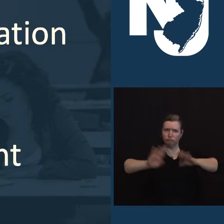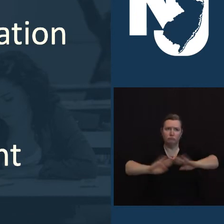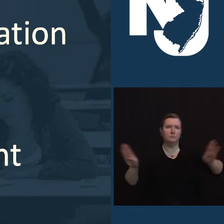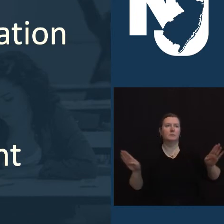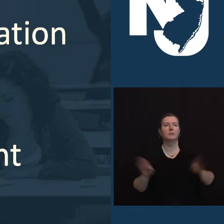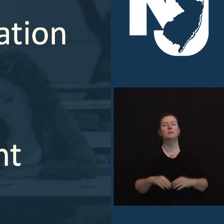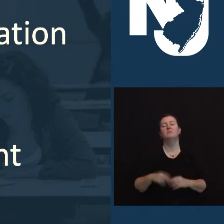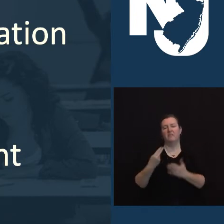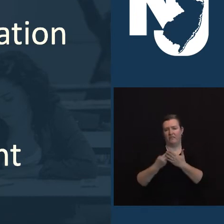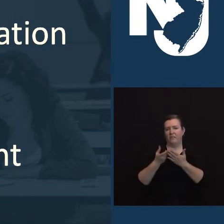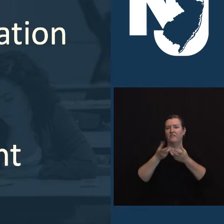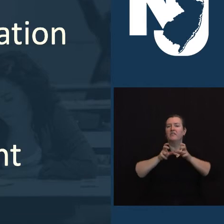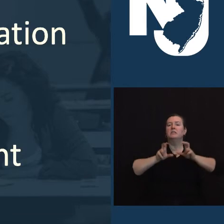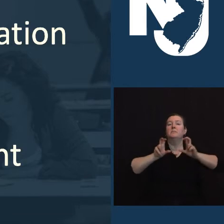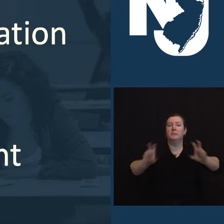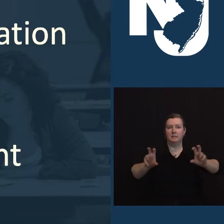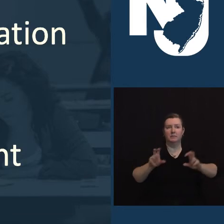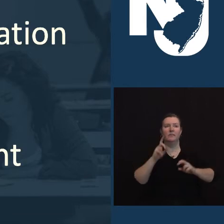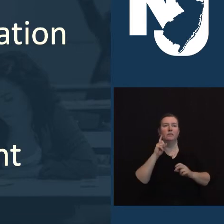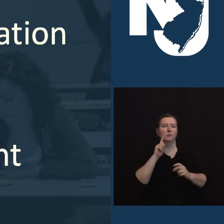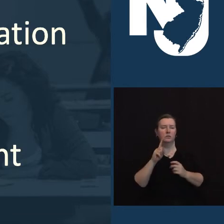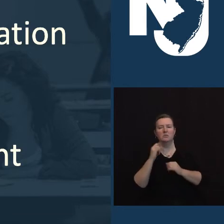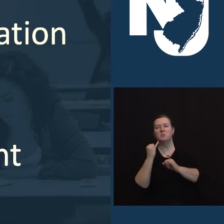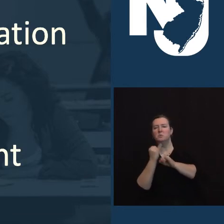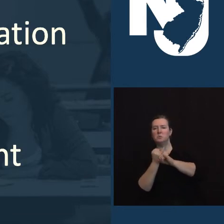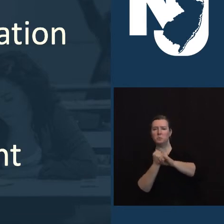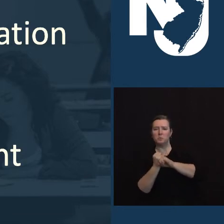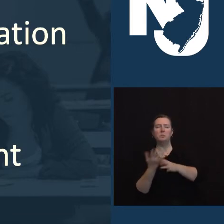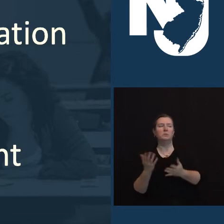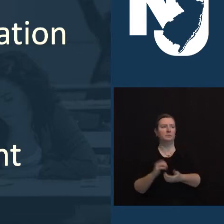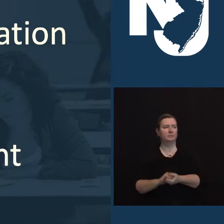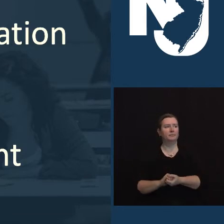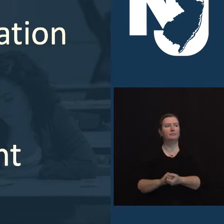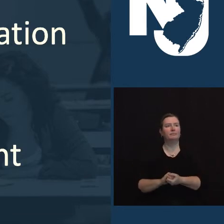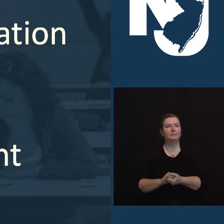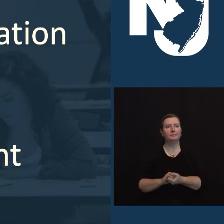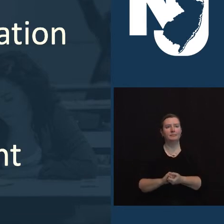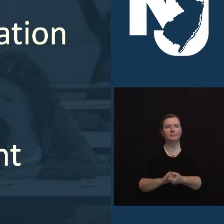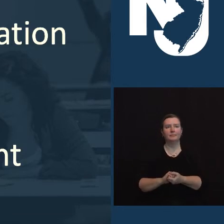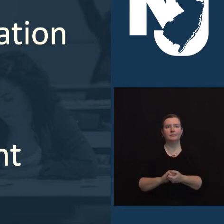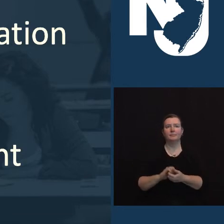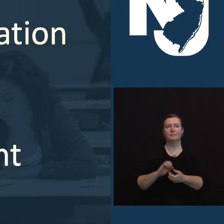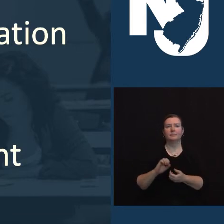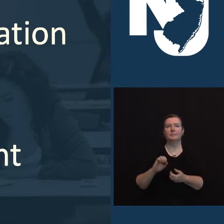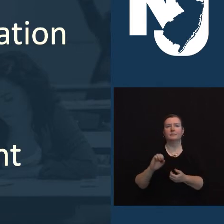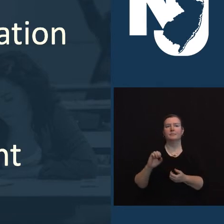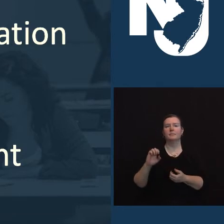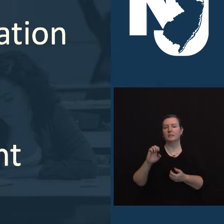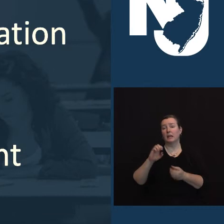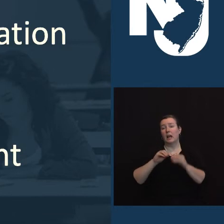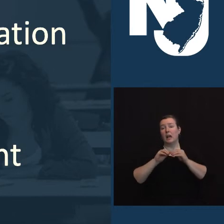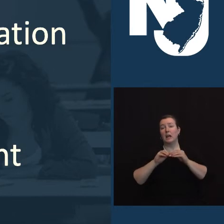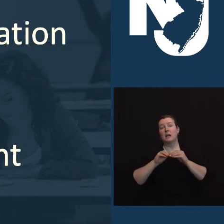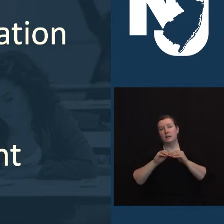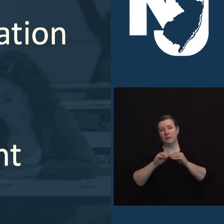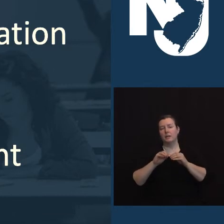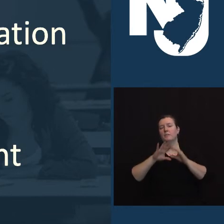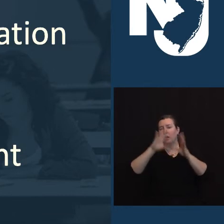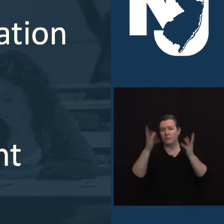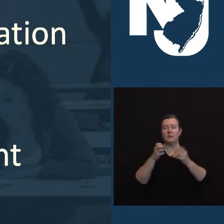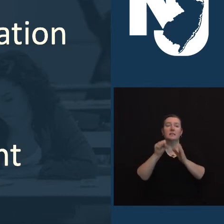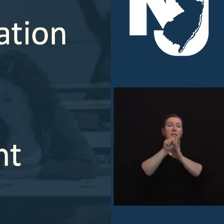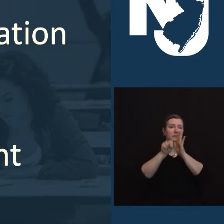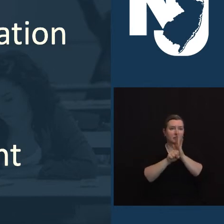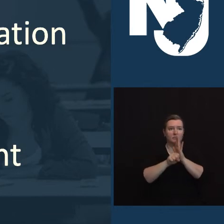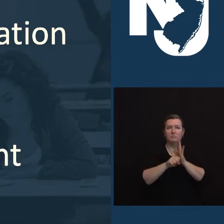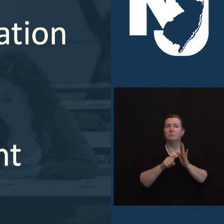campuses. And by the way, this is an epidemic, not just in our state, but in our country. And it gets, and Brian, you know this better than anybody, it's far